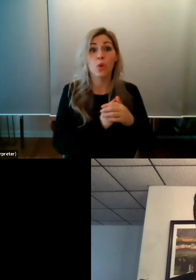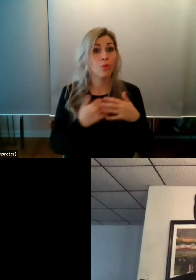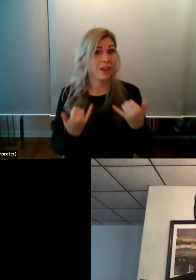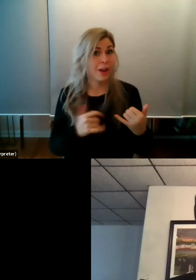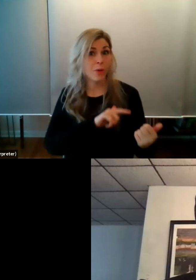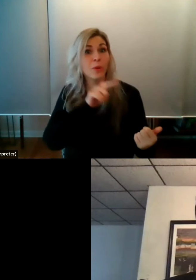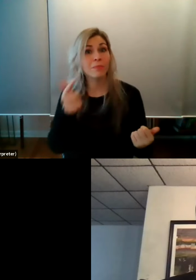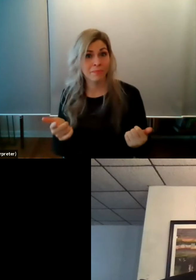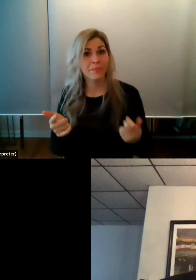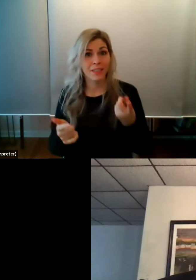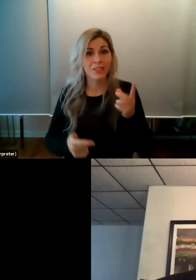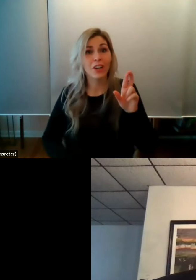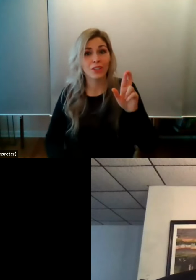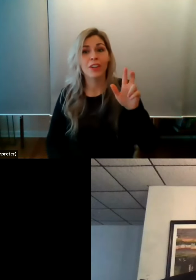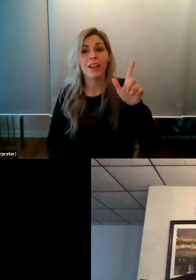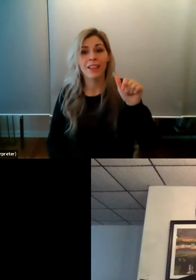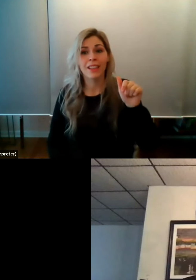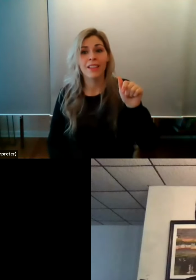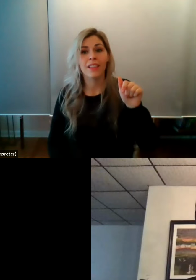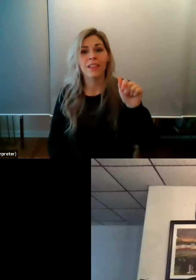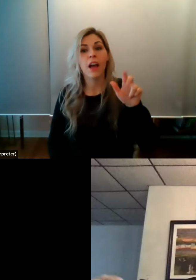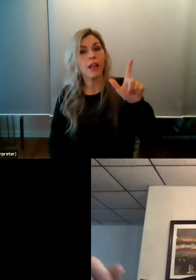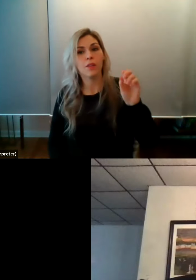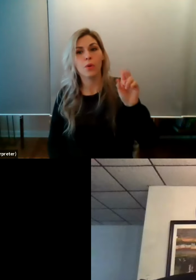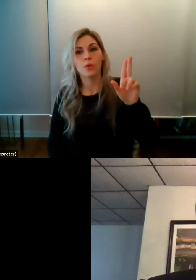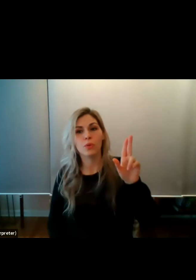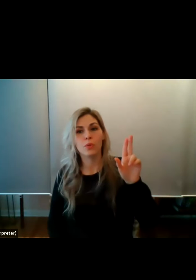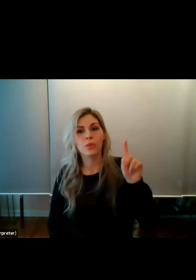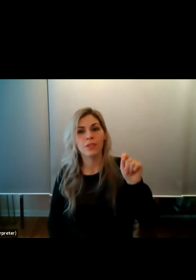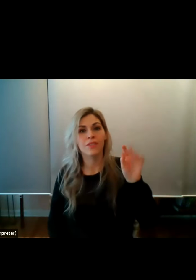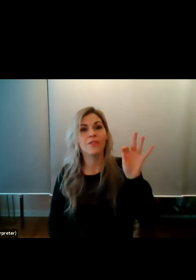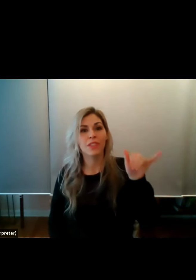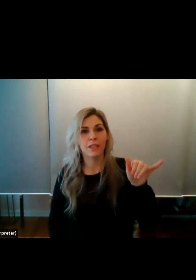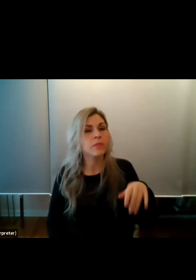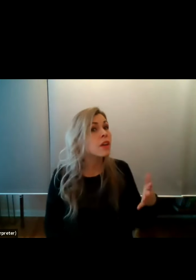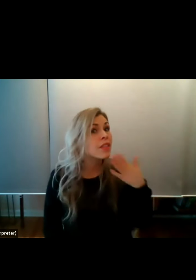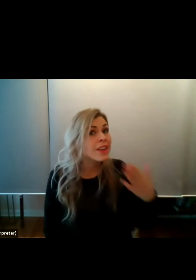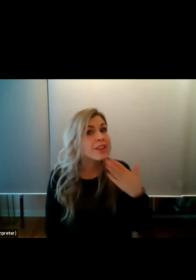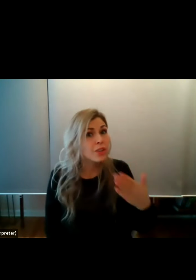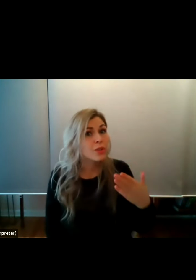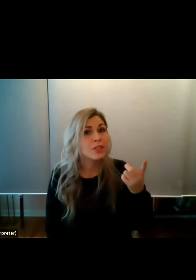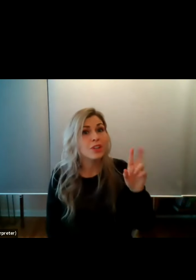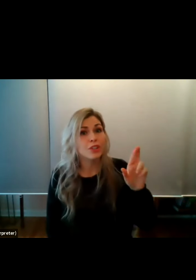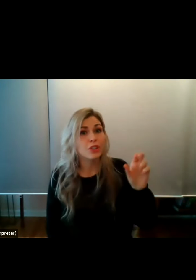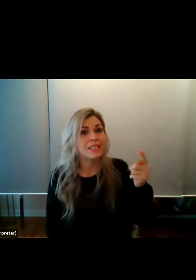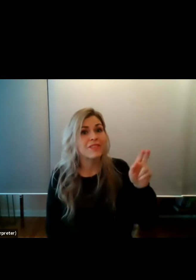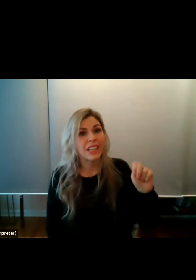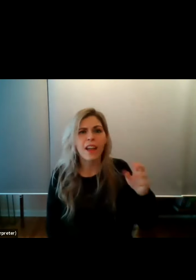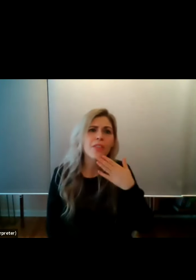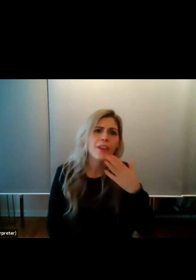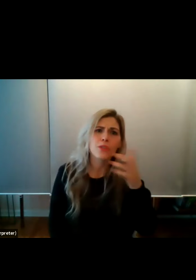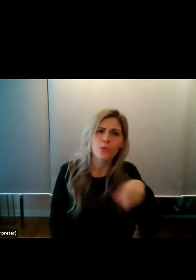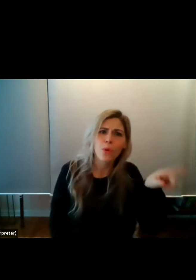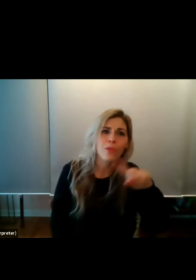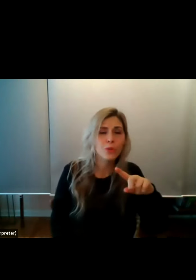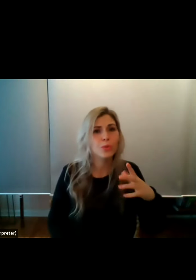turn things over to you, Dr. Latfey. Thank you, Dr. Stephen. Thank you, everyone, and thank you for the